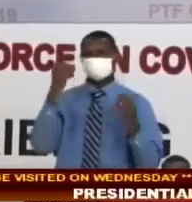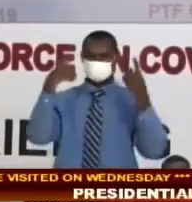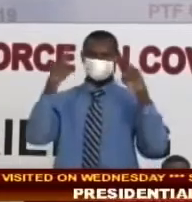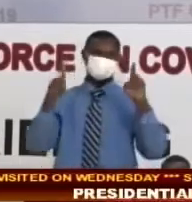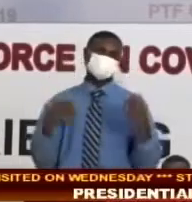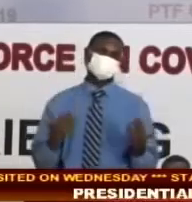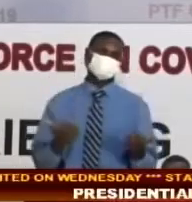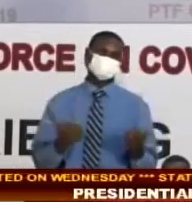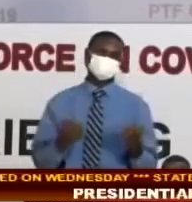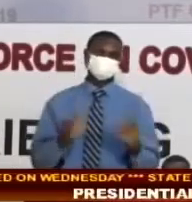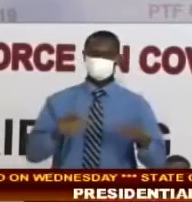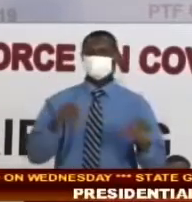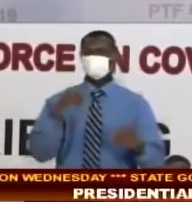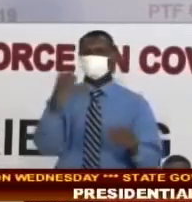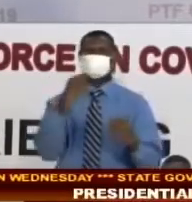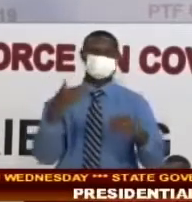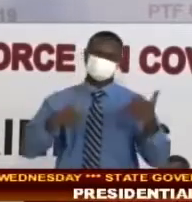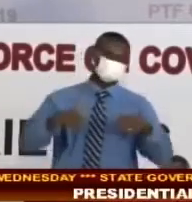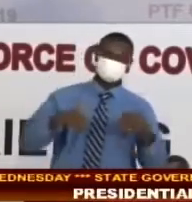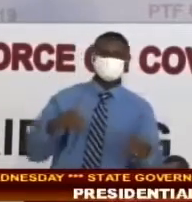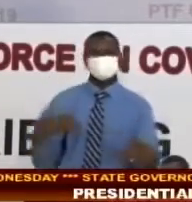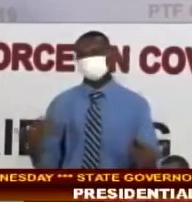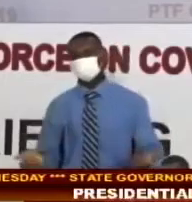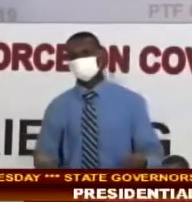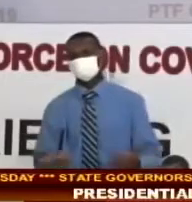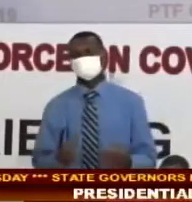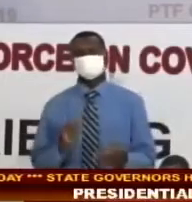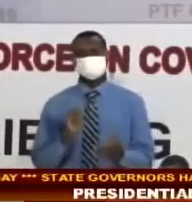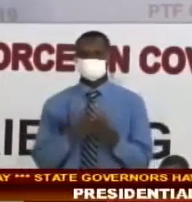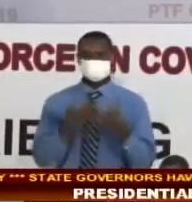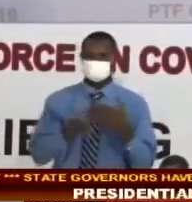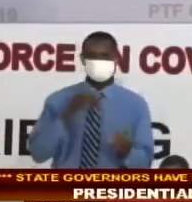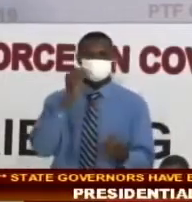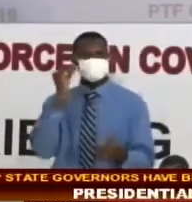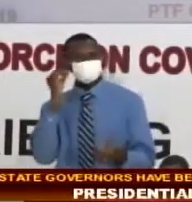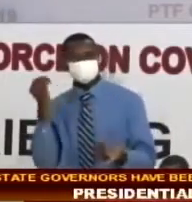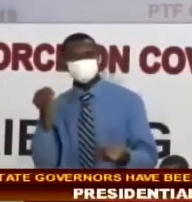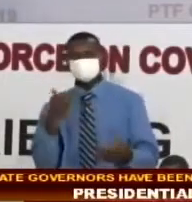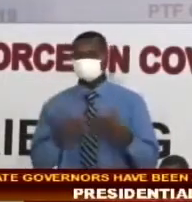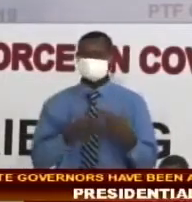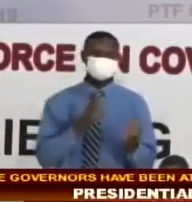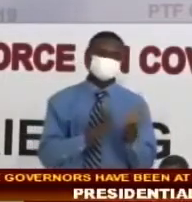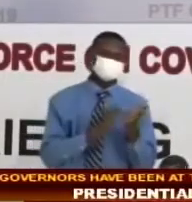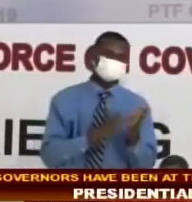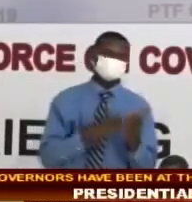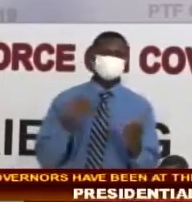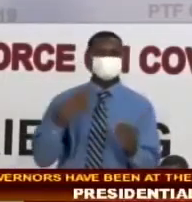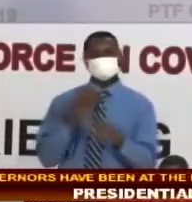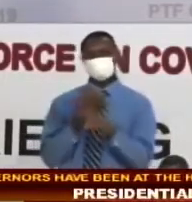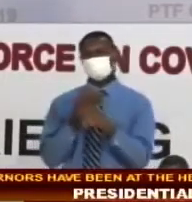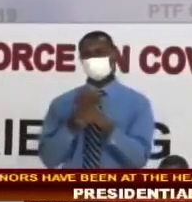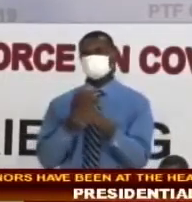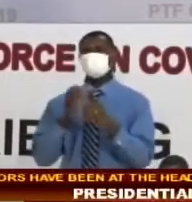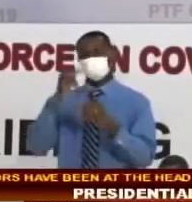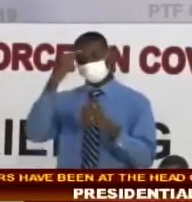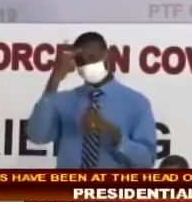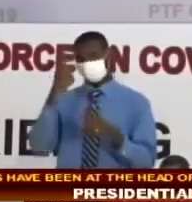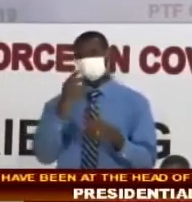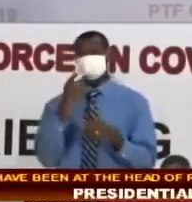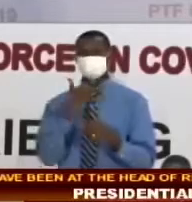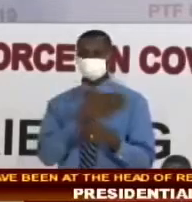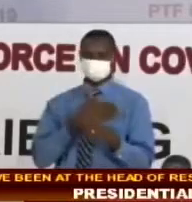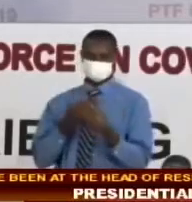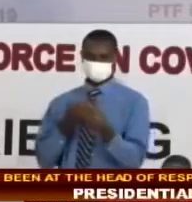Trances can be at home or at school, so we still need your guidance and your participation. In the main, that is